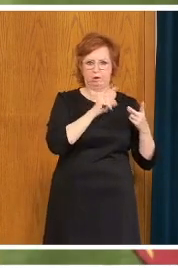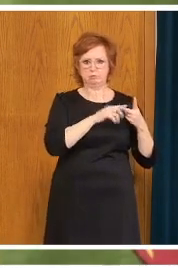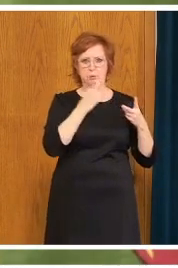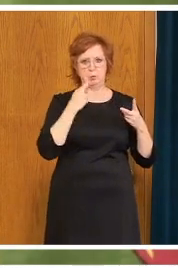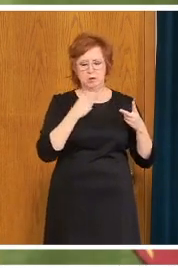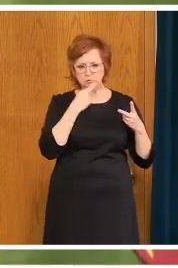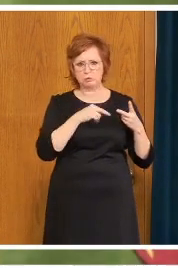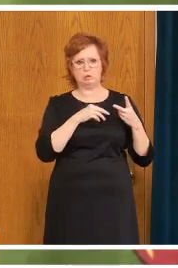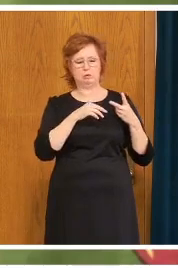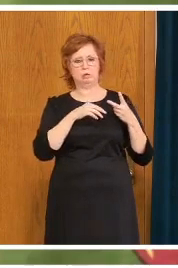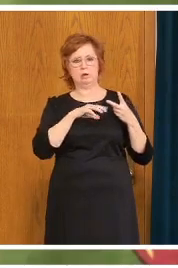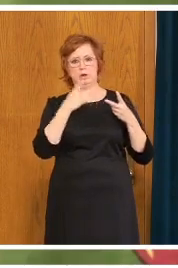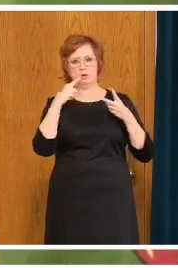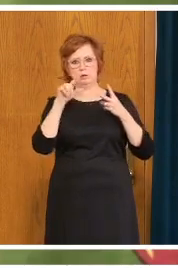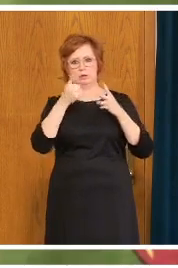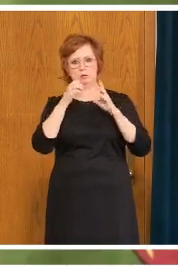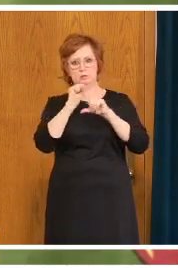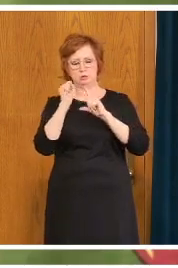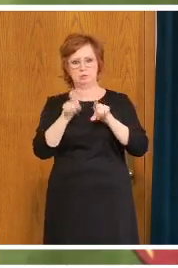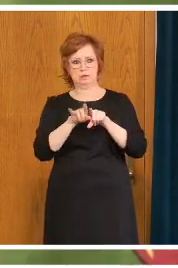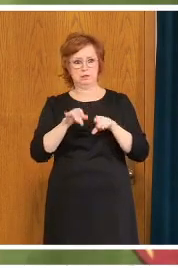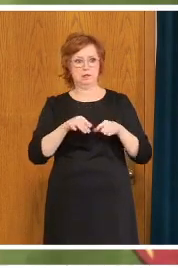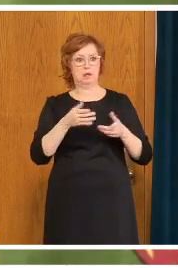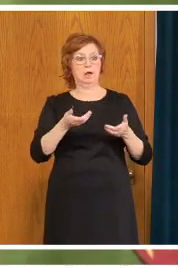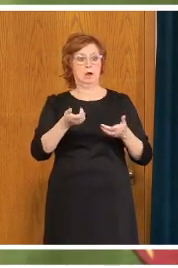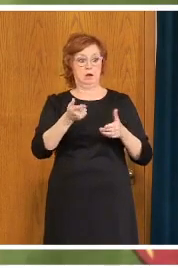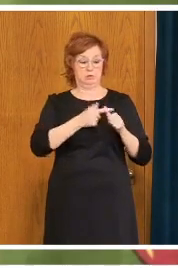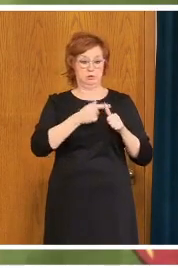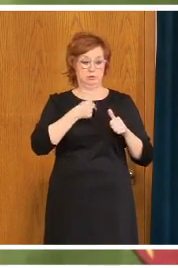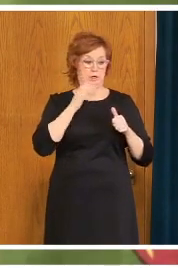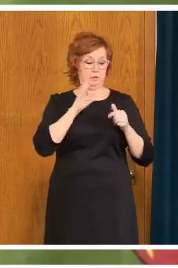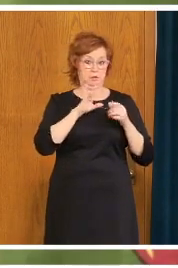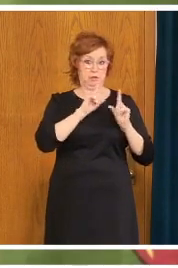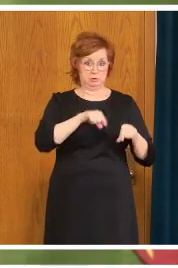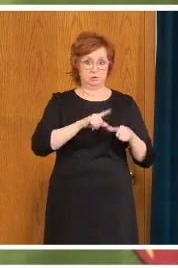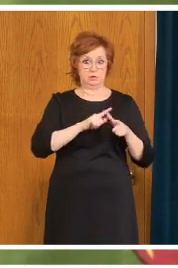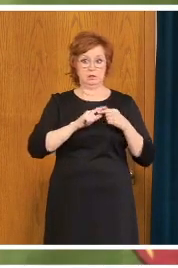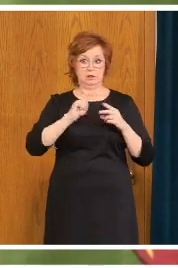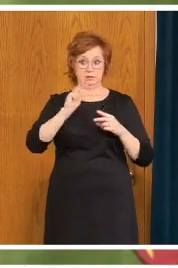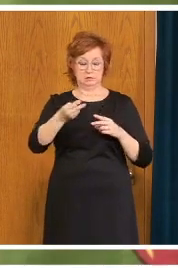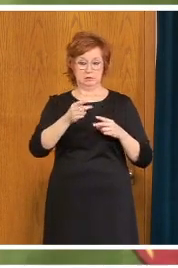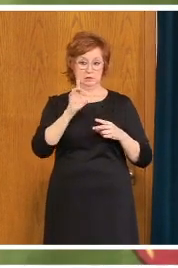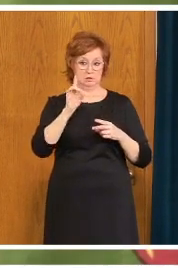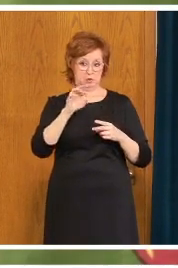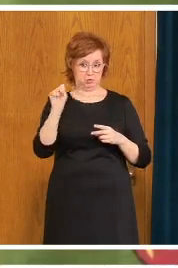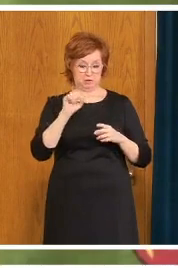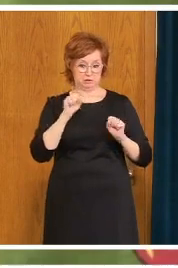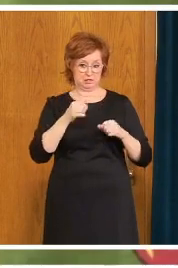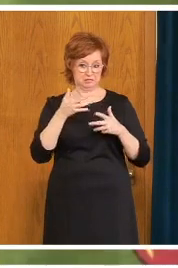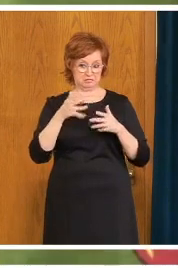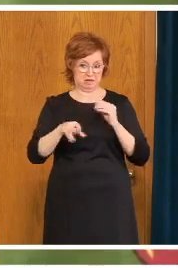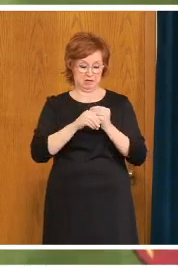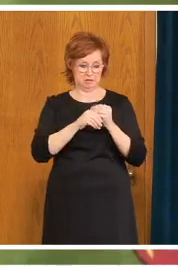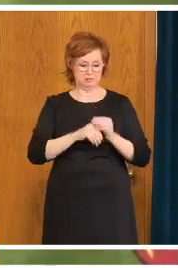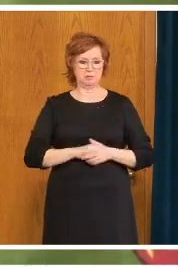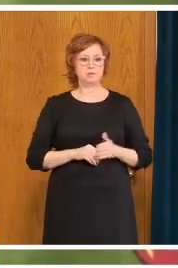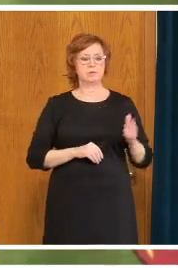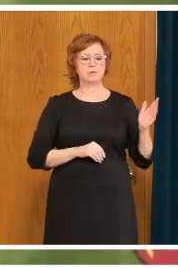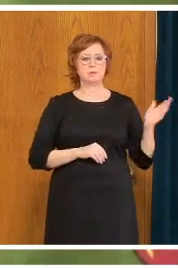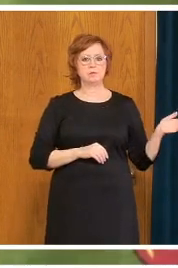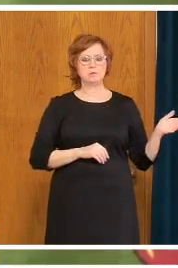be rising cases? Sure, I'll start and then maybe I'll get Dr. Shahab to finish. We've had for a long time